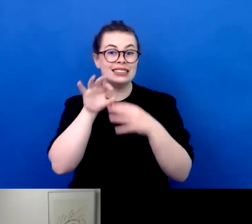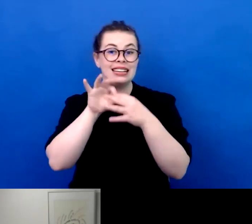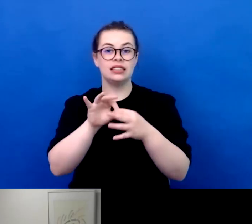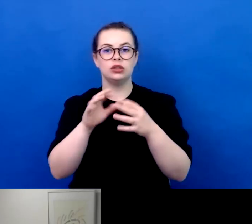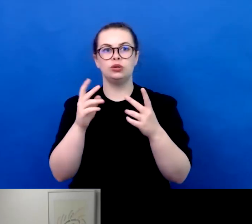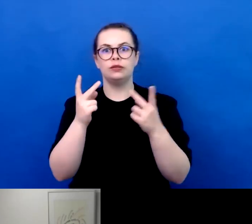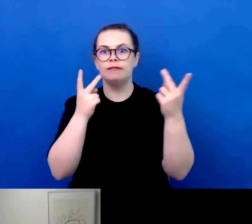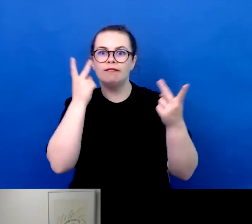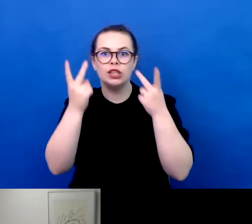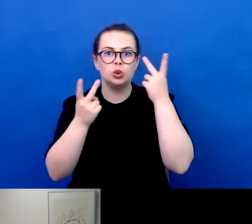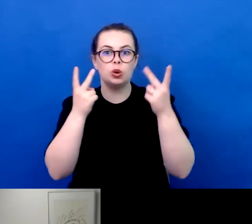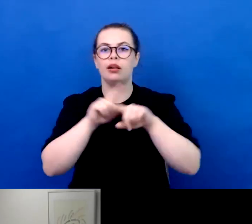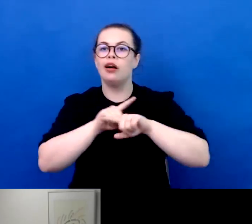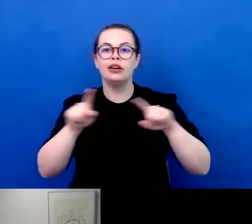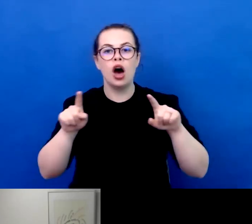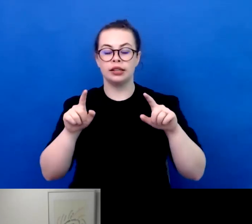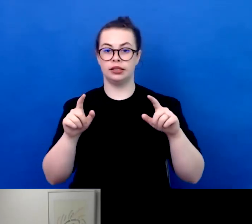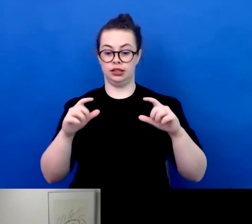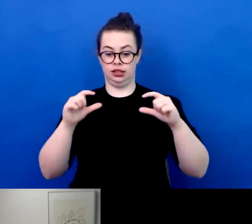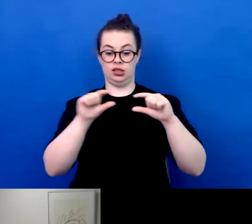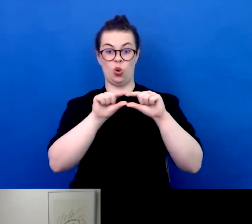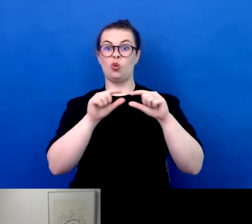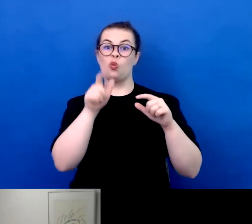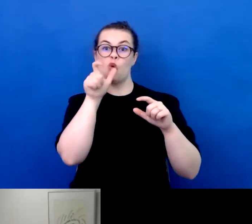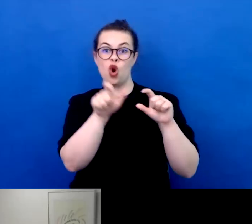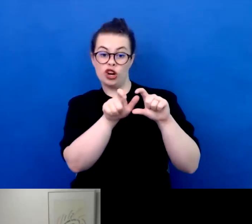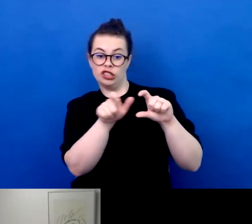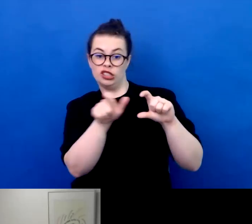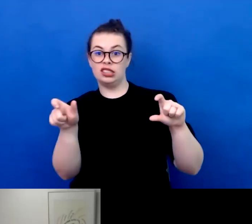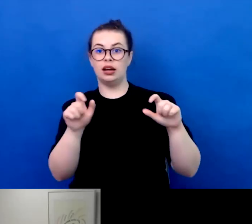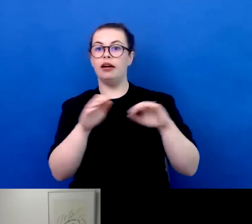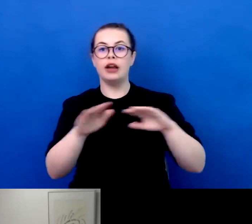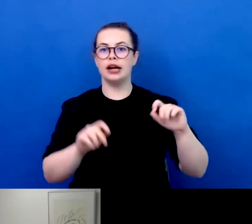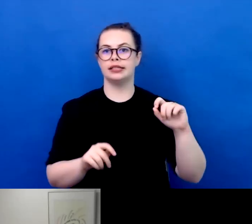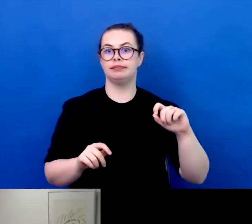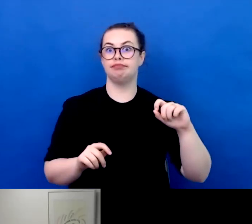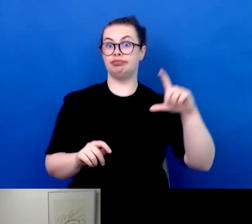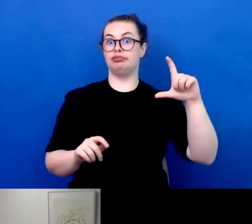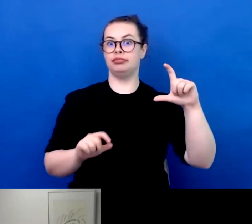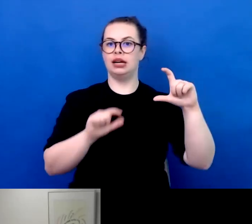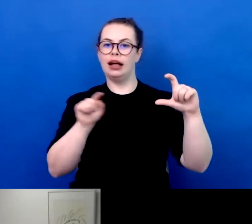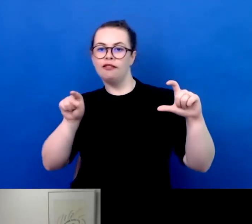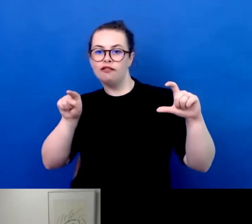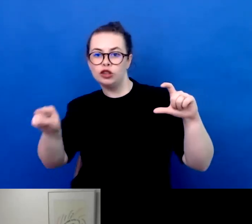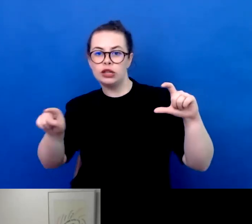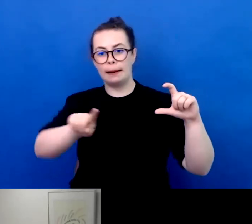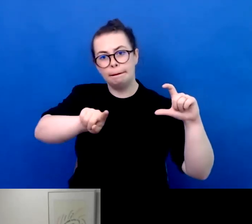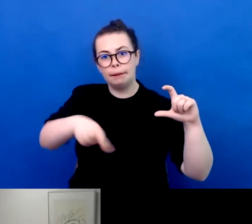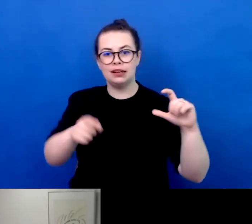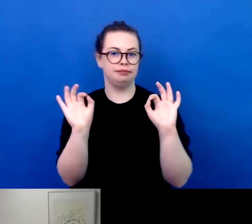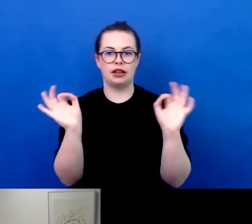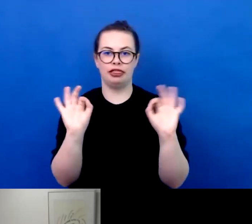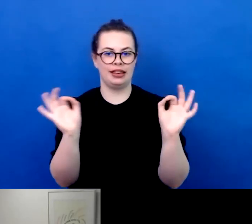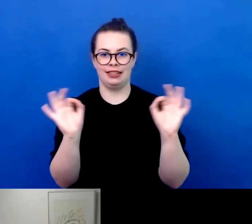punctuation and without capitalization. So we are currently designing studies where we can look at the same in the auditory